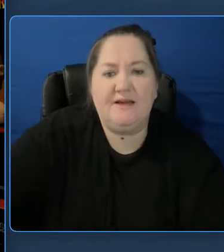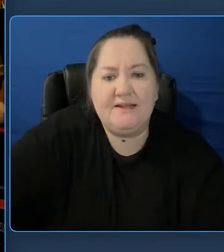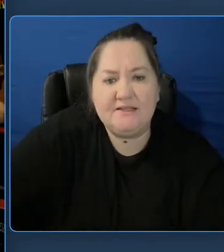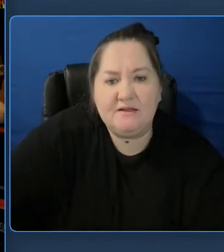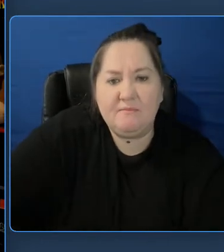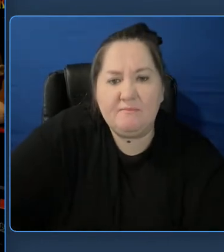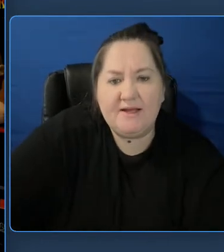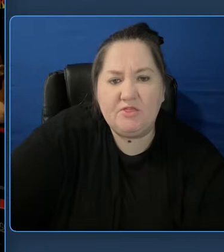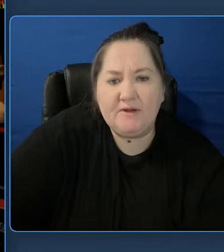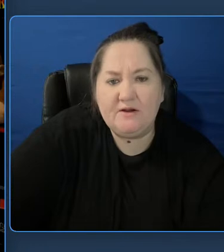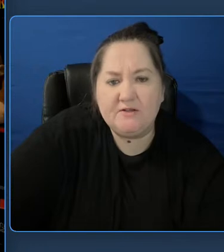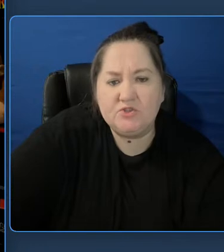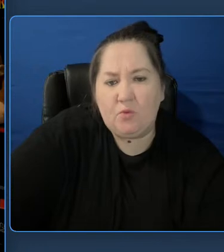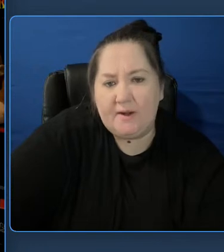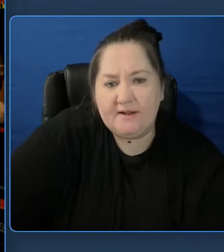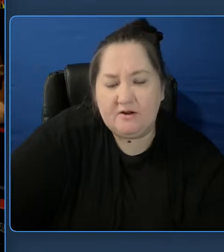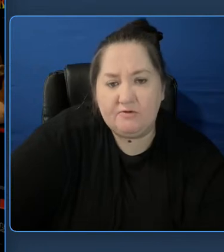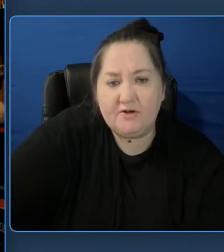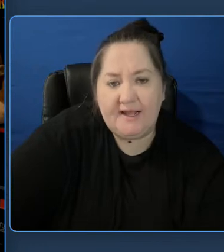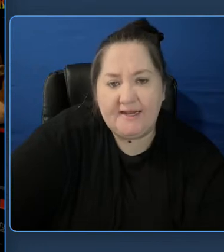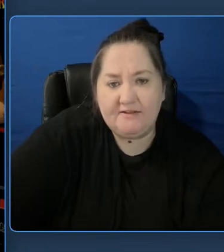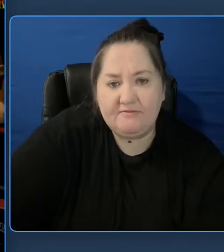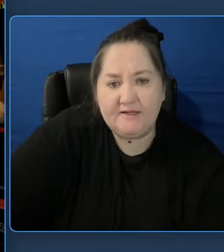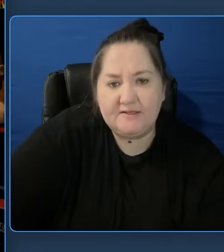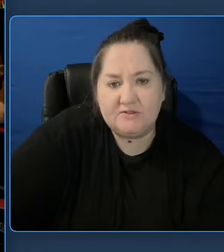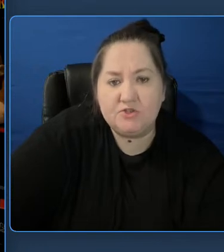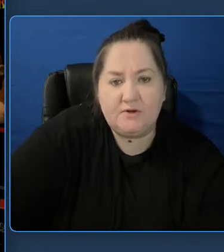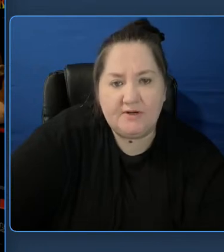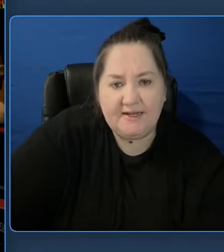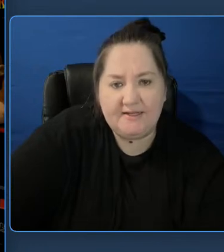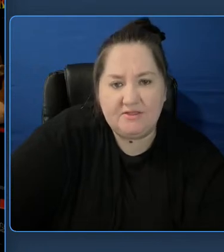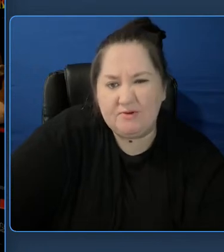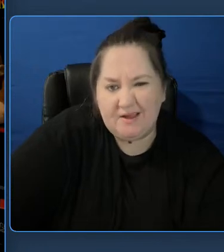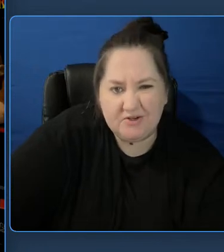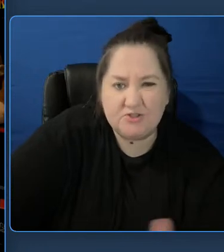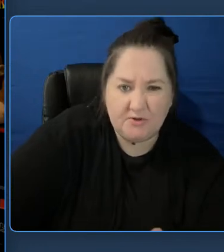Usually like 320 or 380 feet or